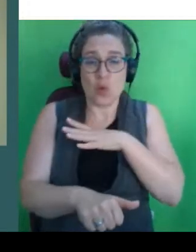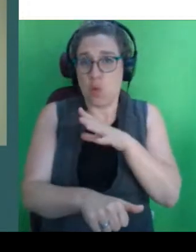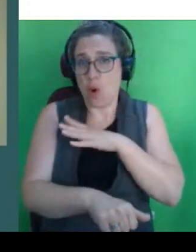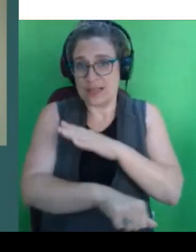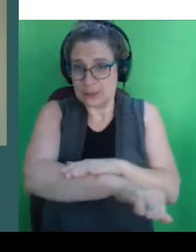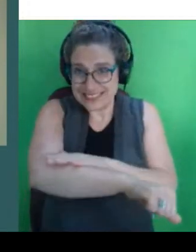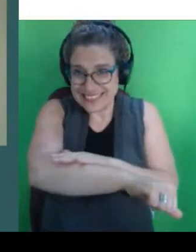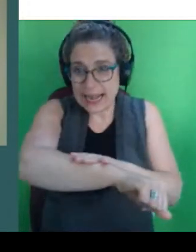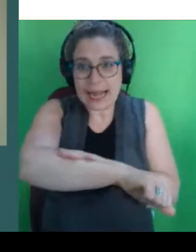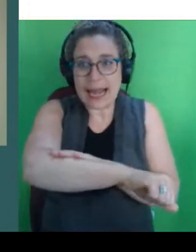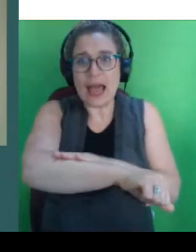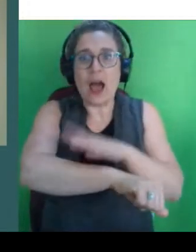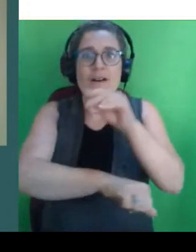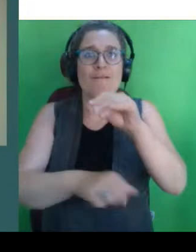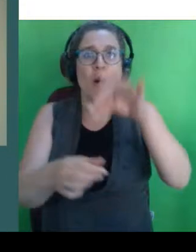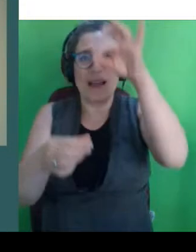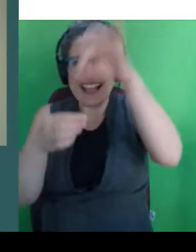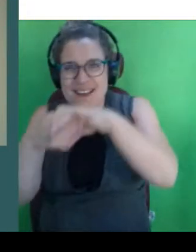fruit, some of the,